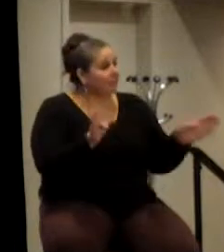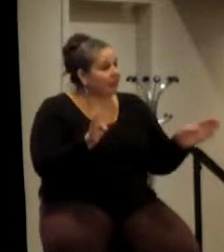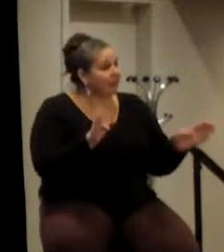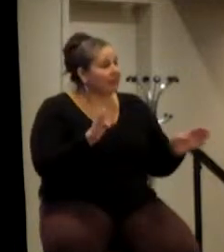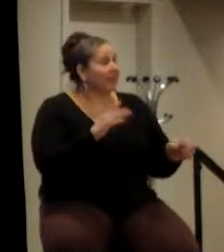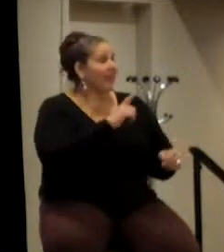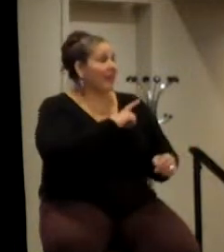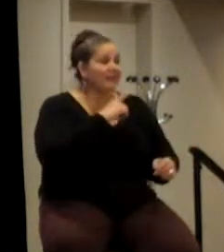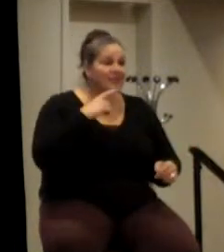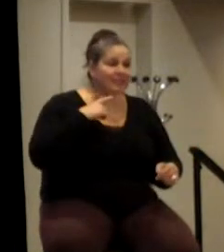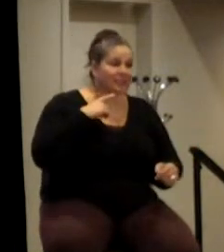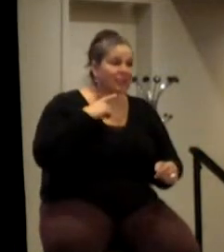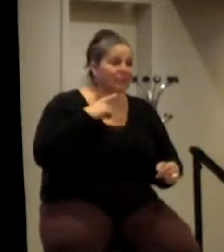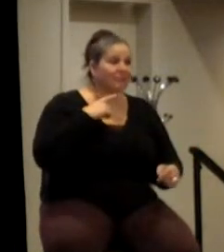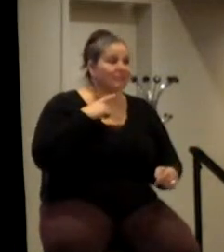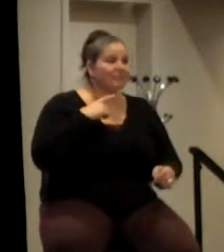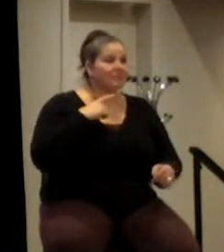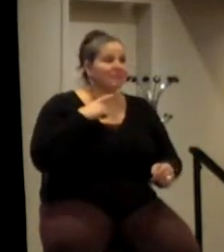there, right?